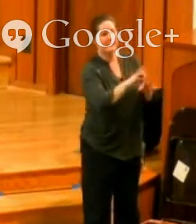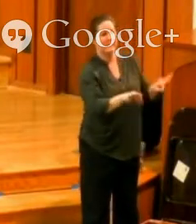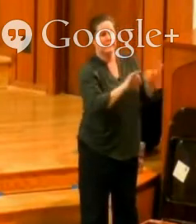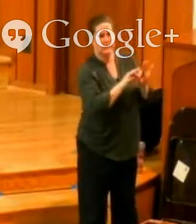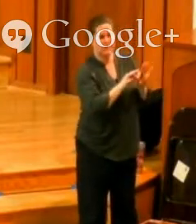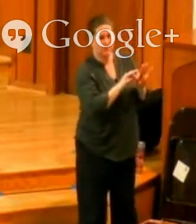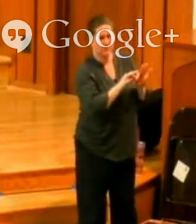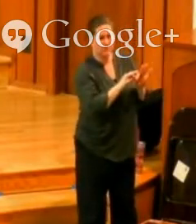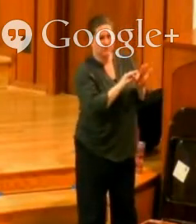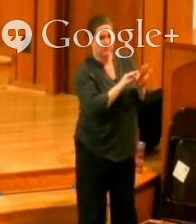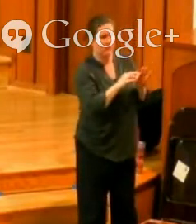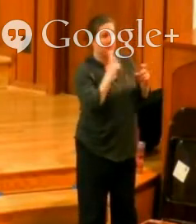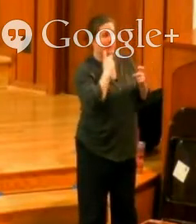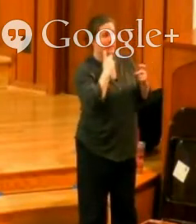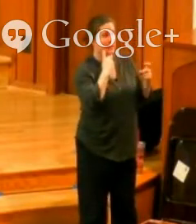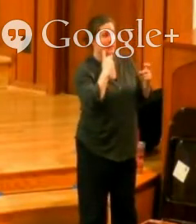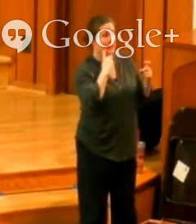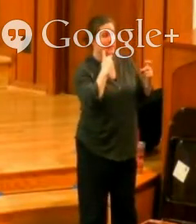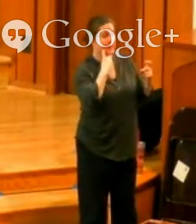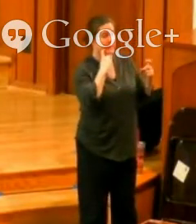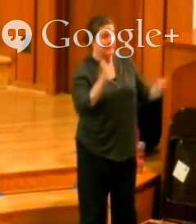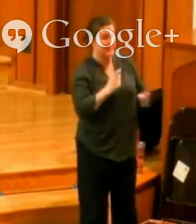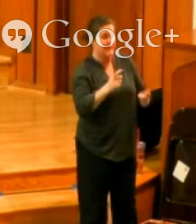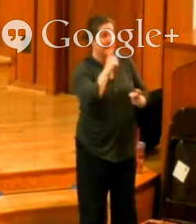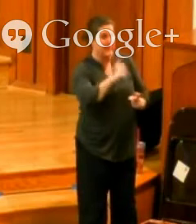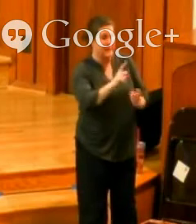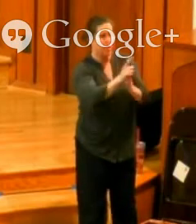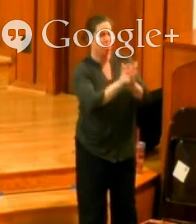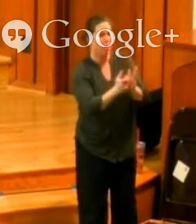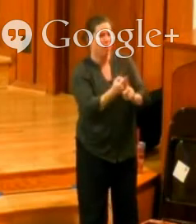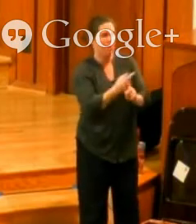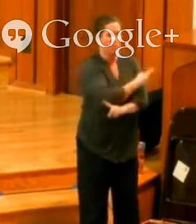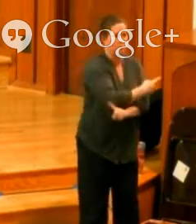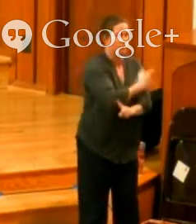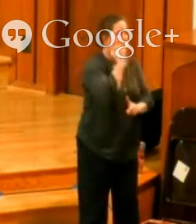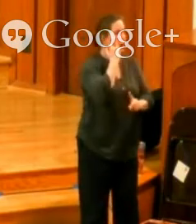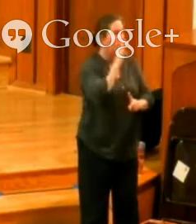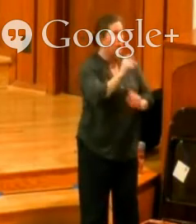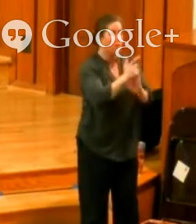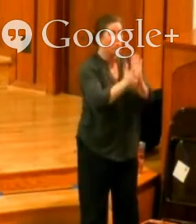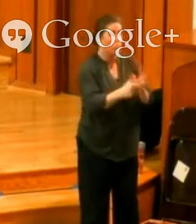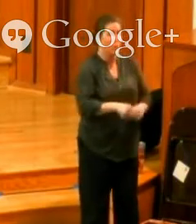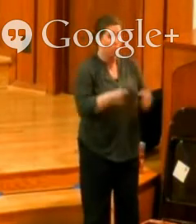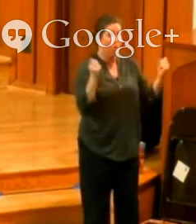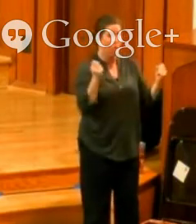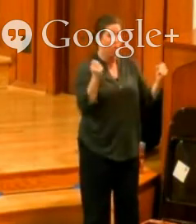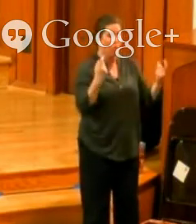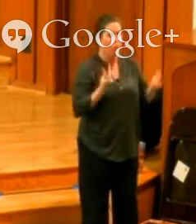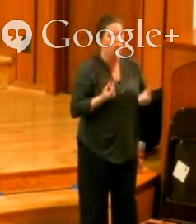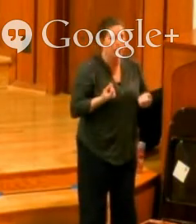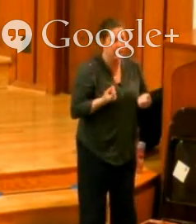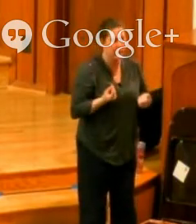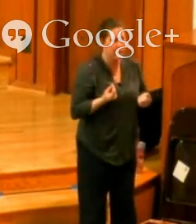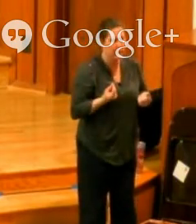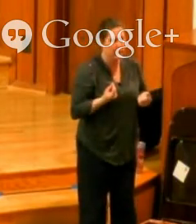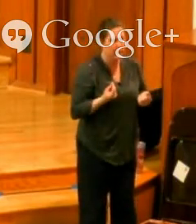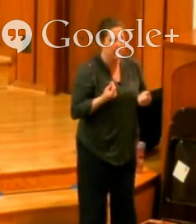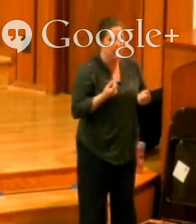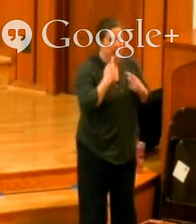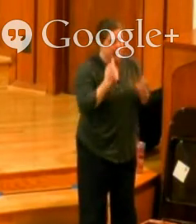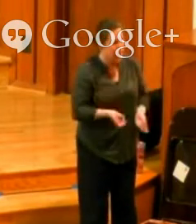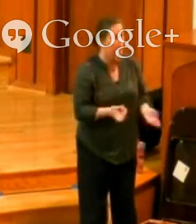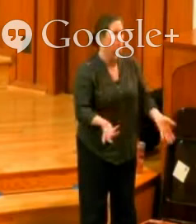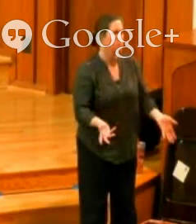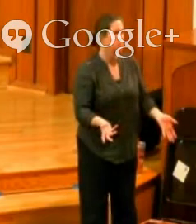for sin is transgression of the law. So if you transgress God's law, what are you doing in biblical terms?